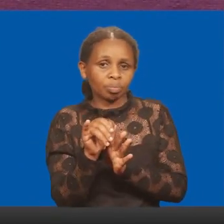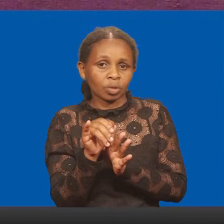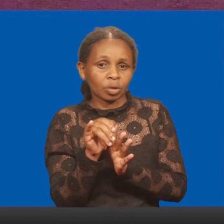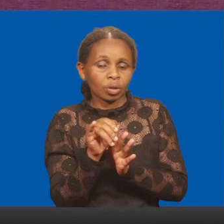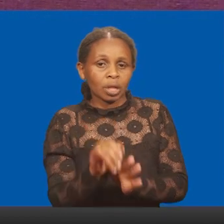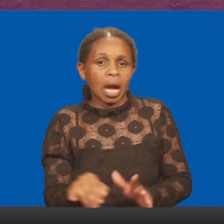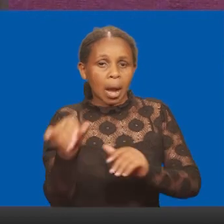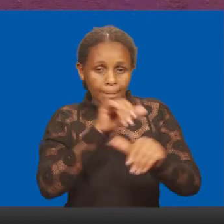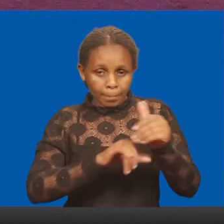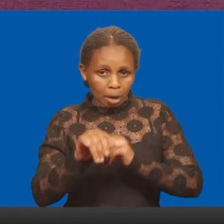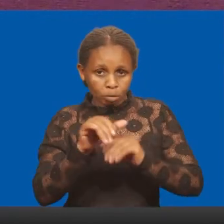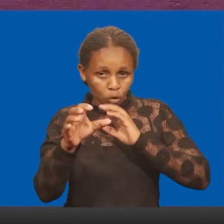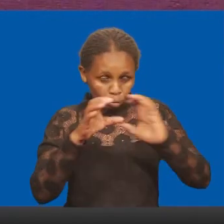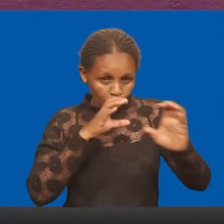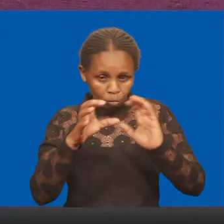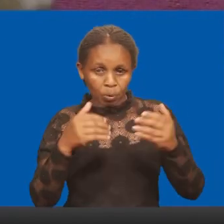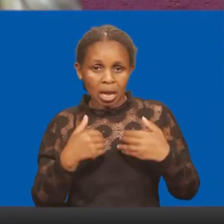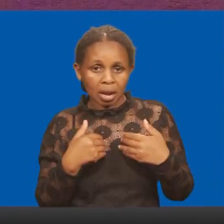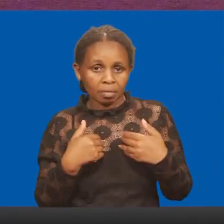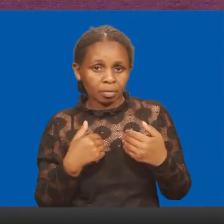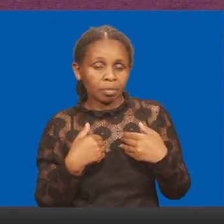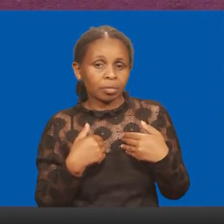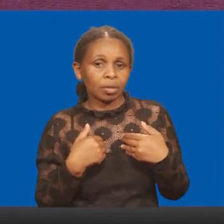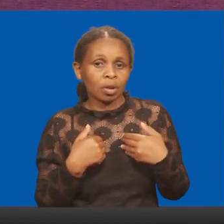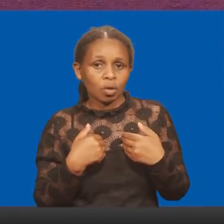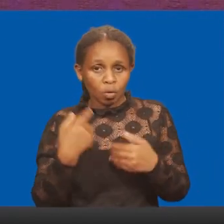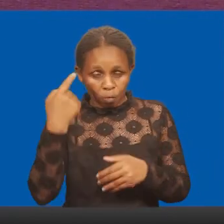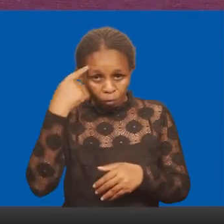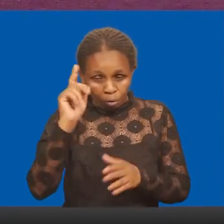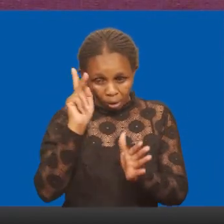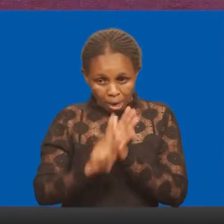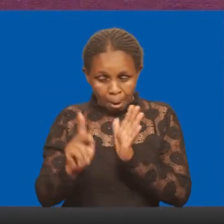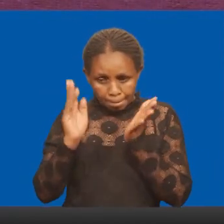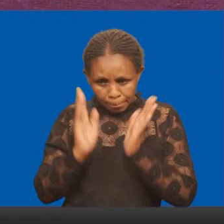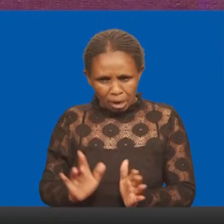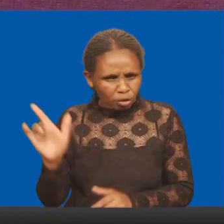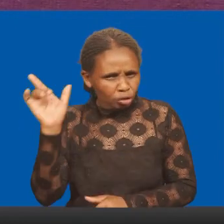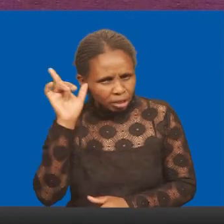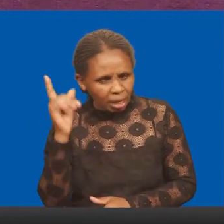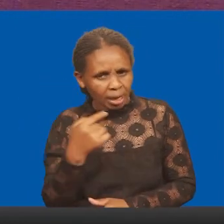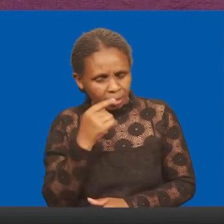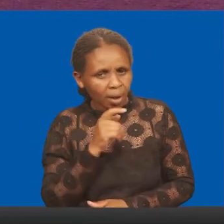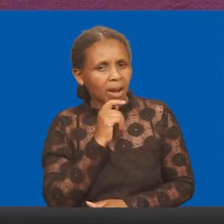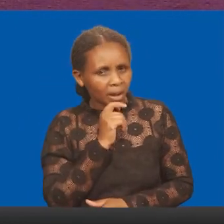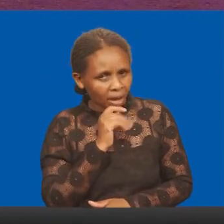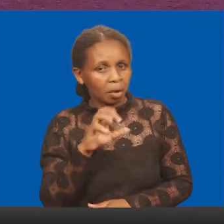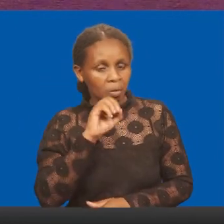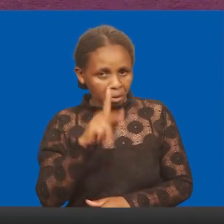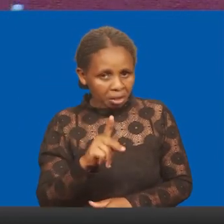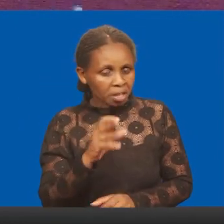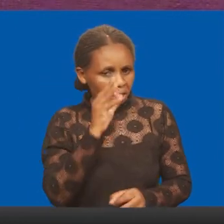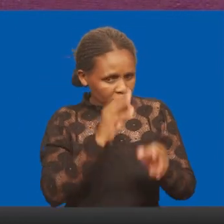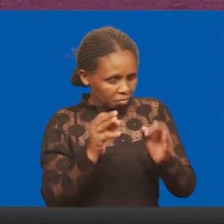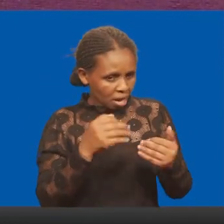are conversations that are holding space for abusers and for potential murderers. Somebody is listening and they're saying, "Aha,